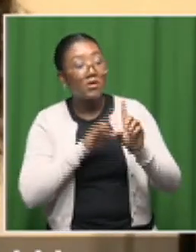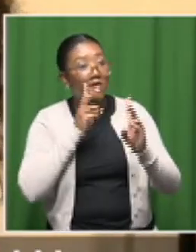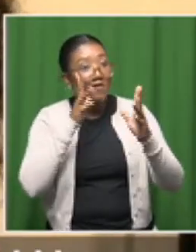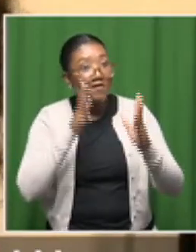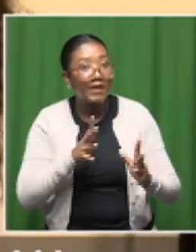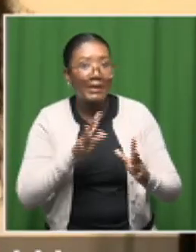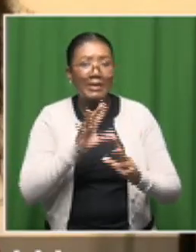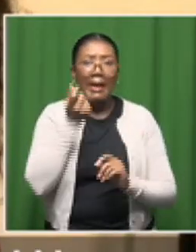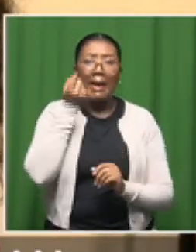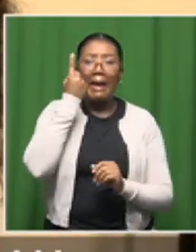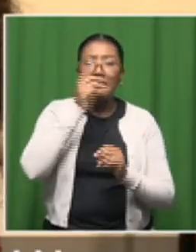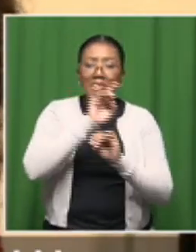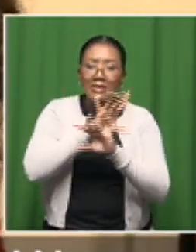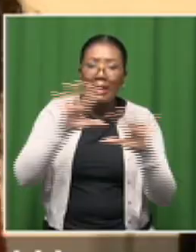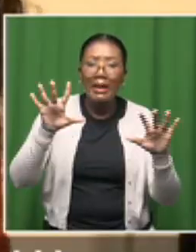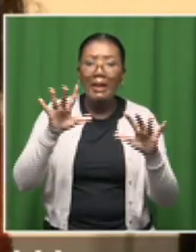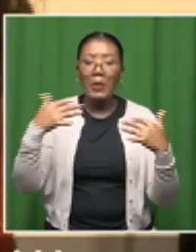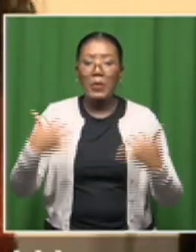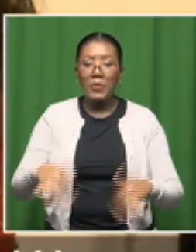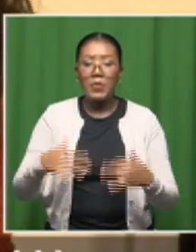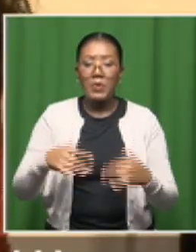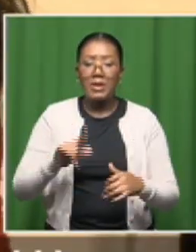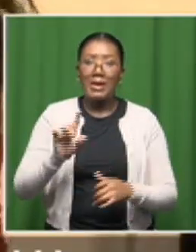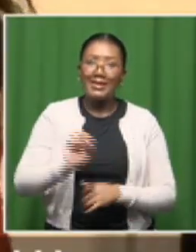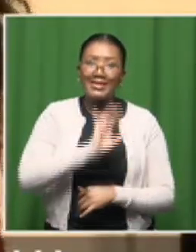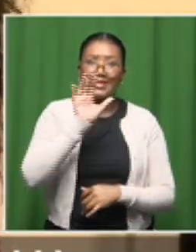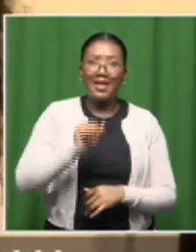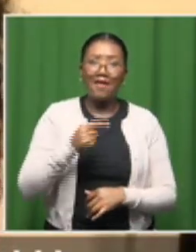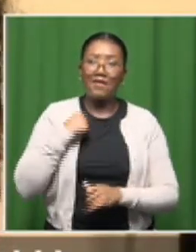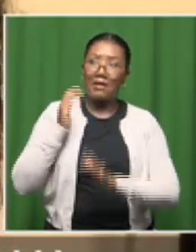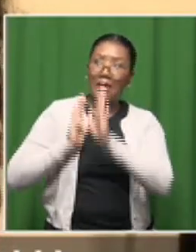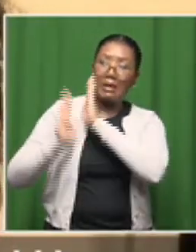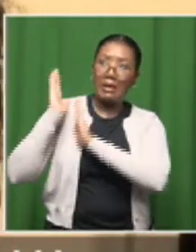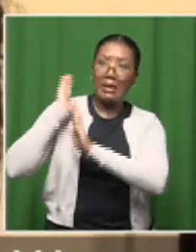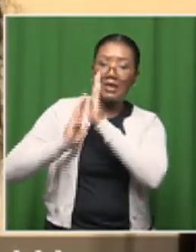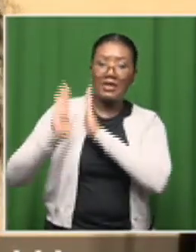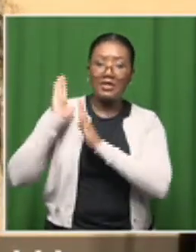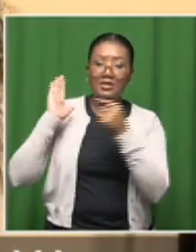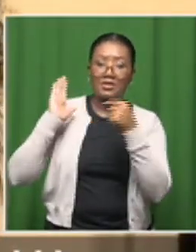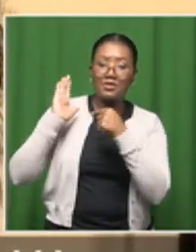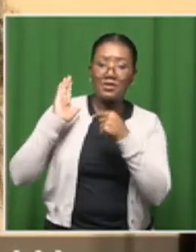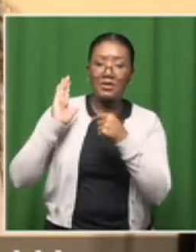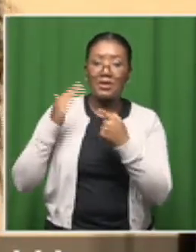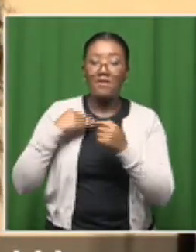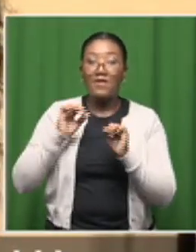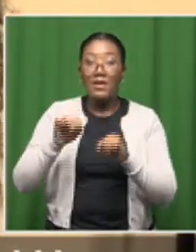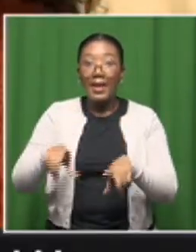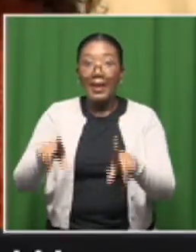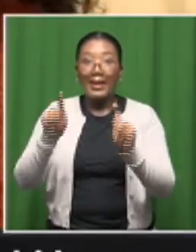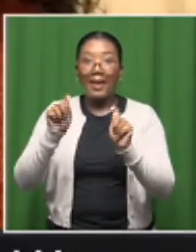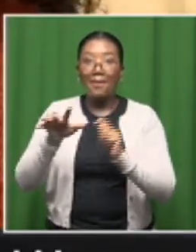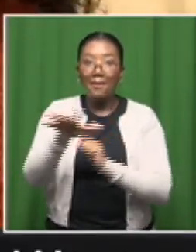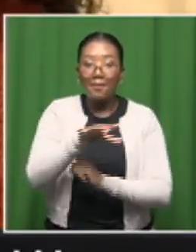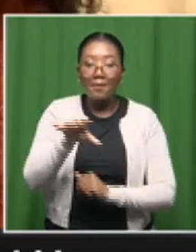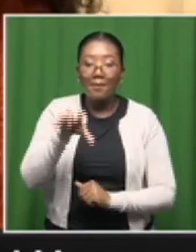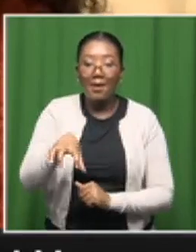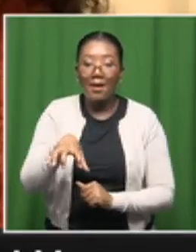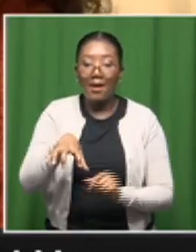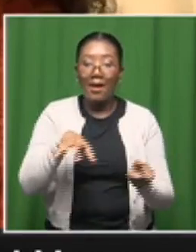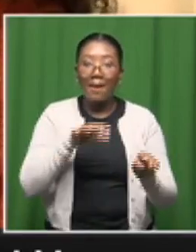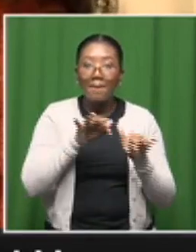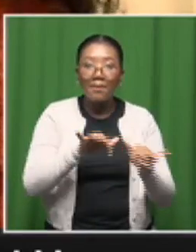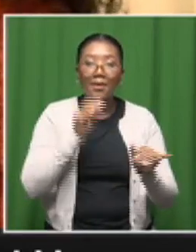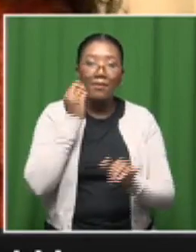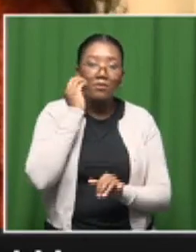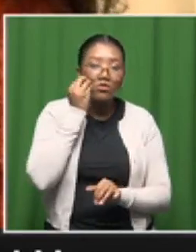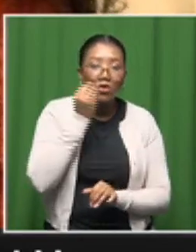understand, to gain a better understanding of where it is they come from. This museum is about the peopling of the Cape, how our indigenous people